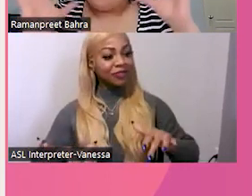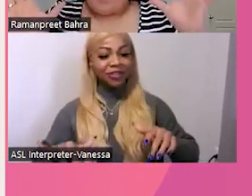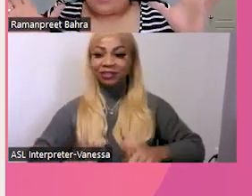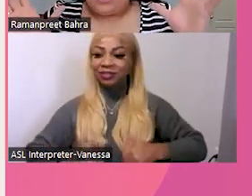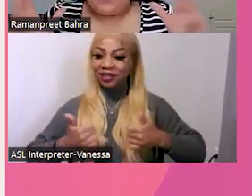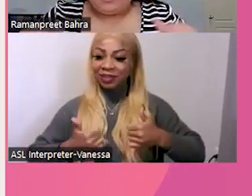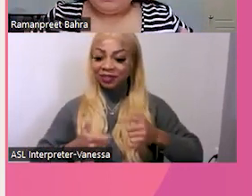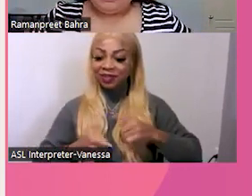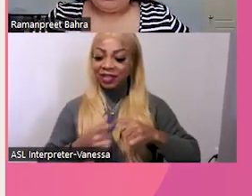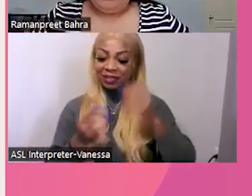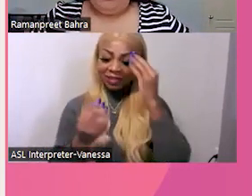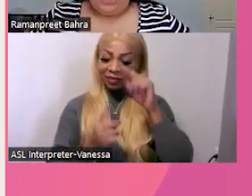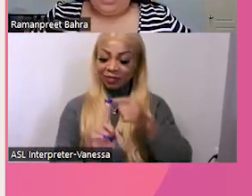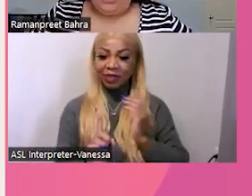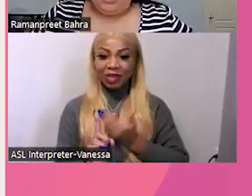complex perspectives.